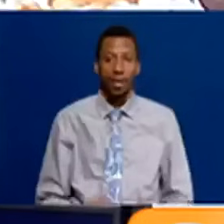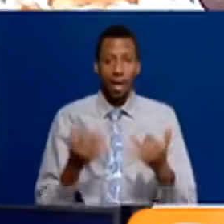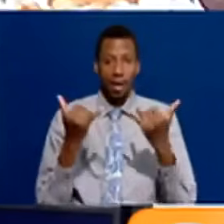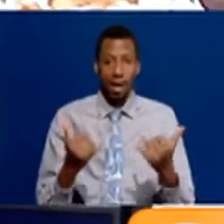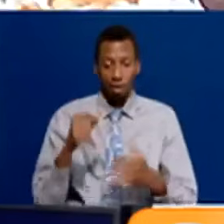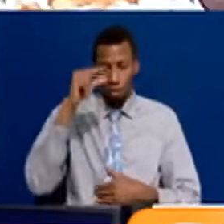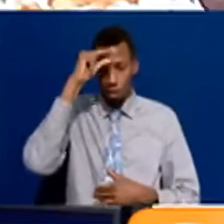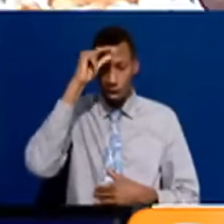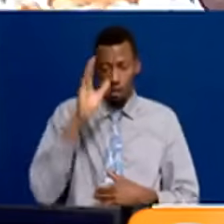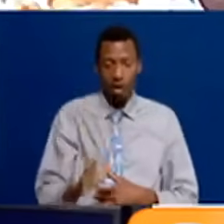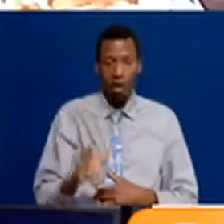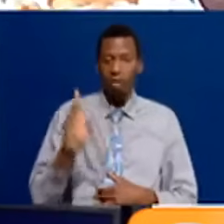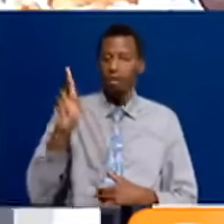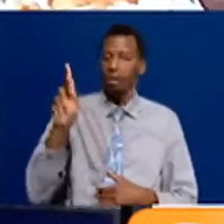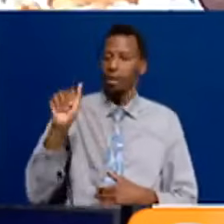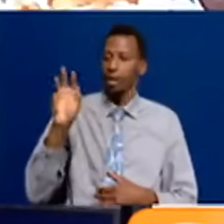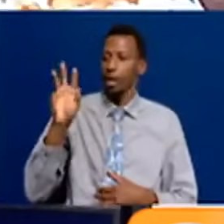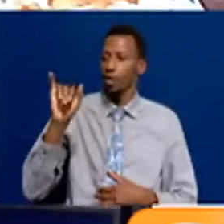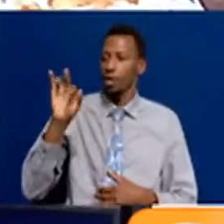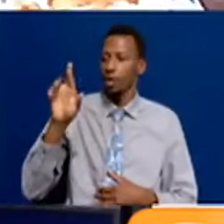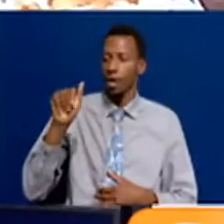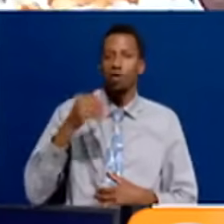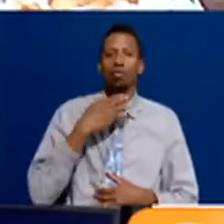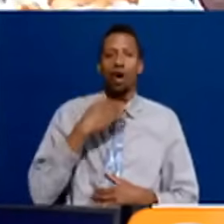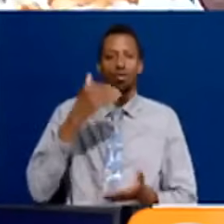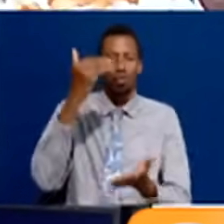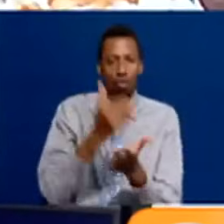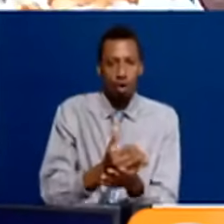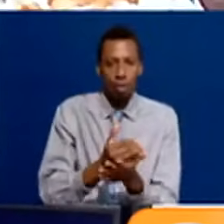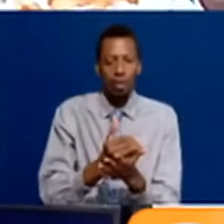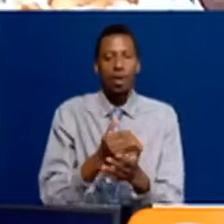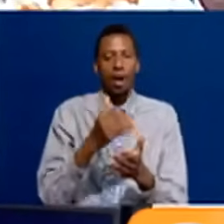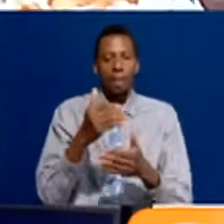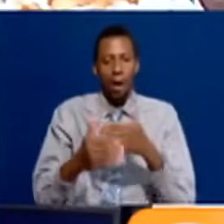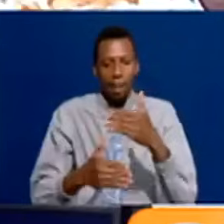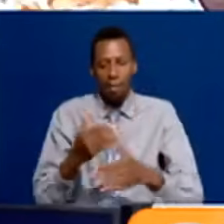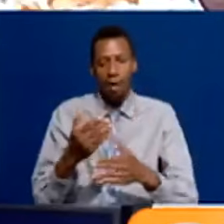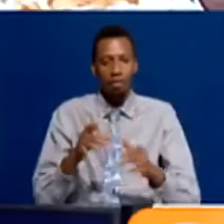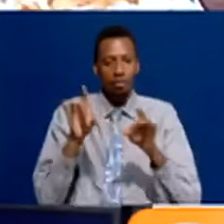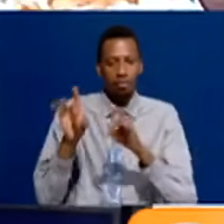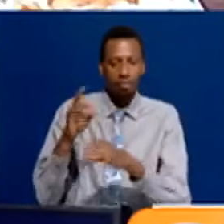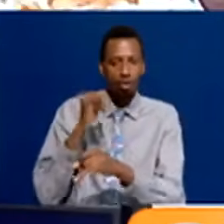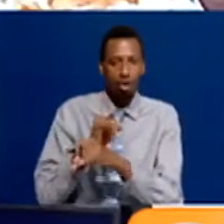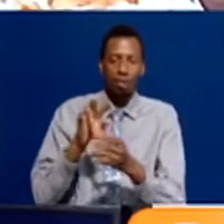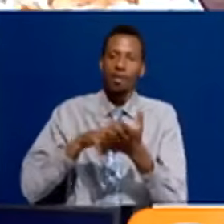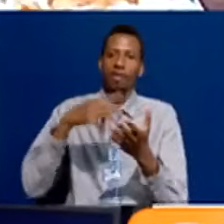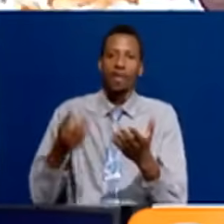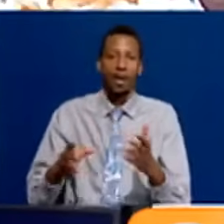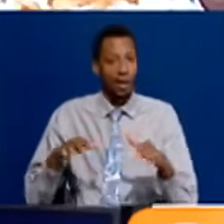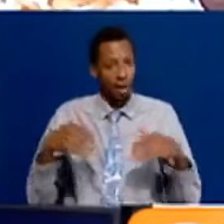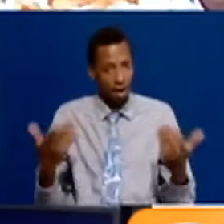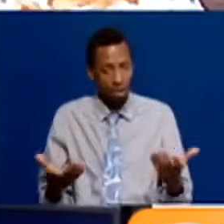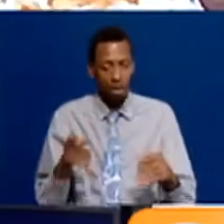Governor Kawira Mwangaza's bid to stop the proceedings that impeached her failed, albeit after the fact